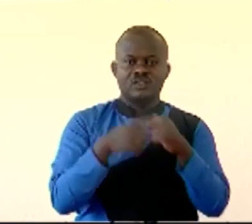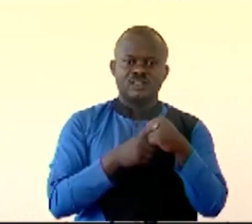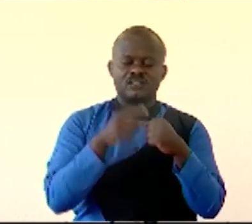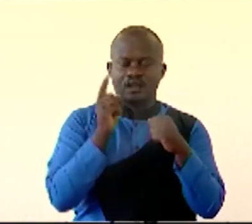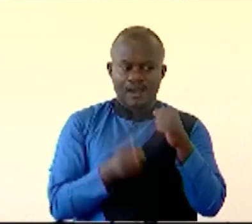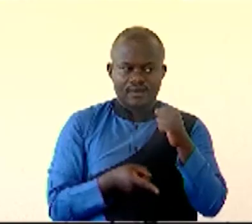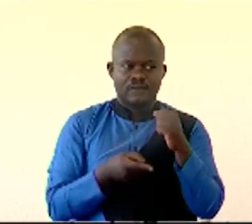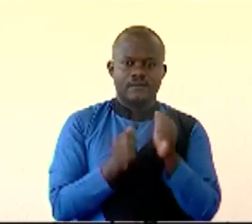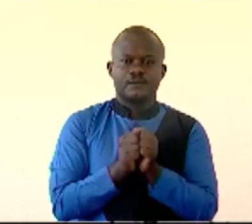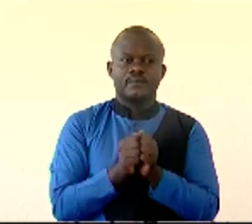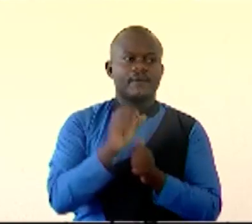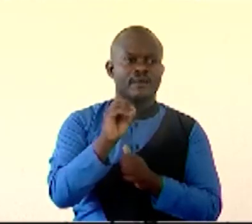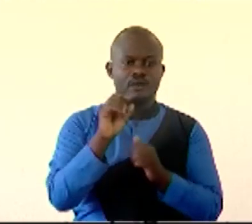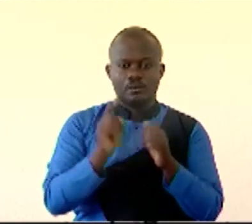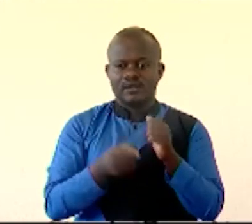0.0625.